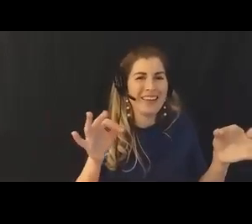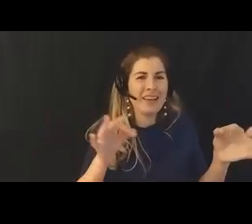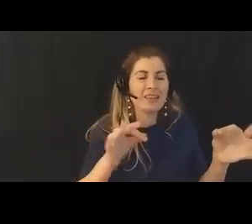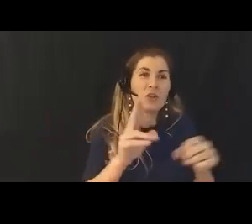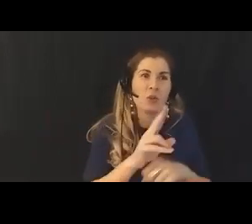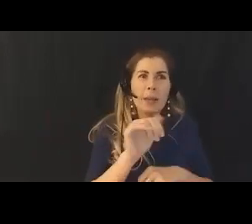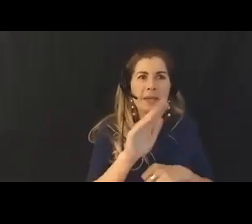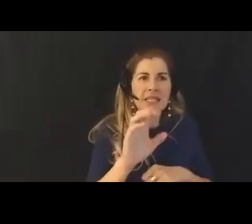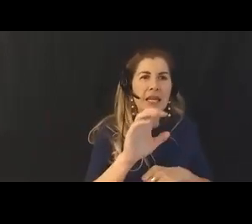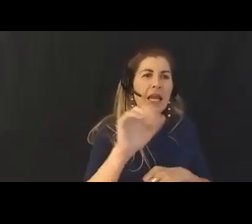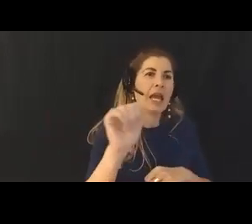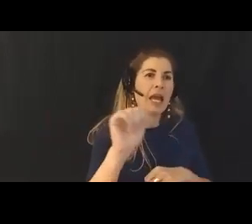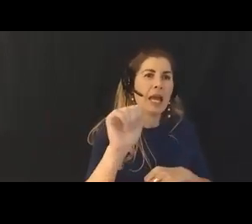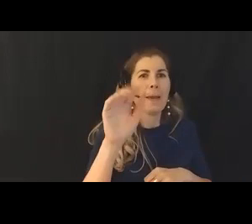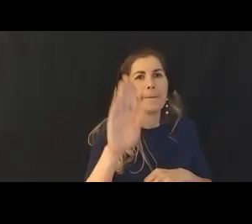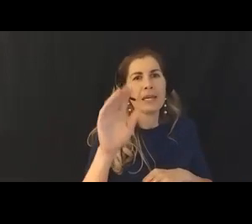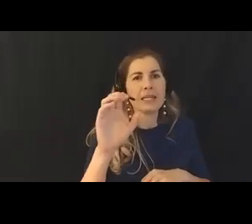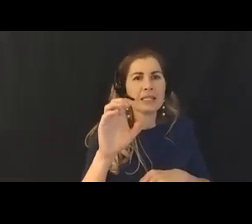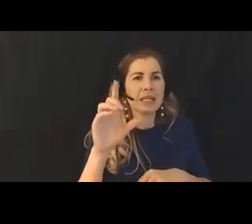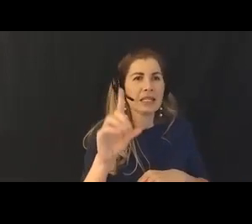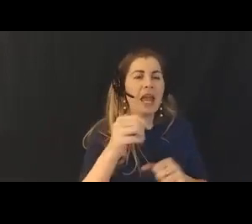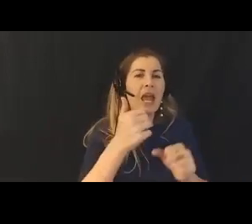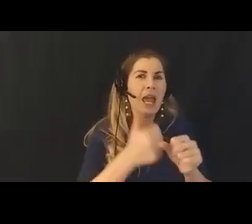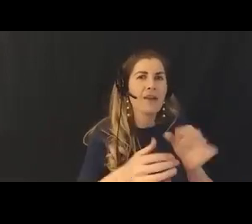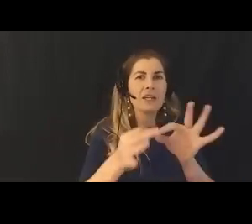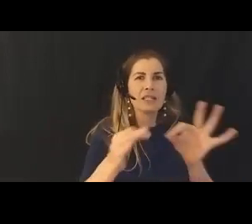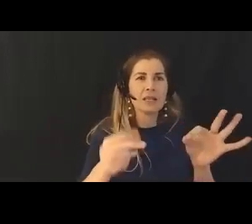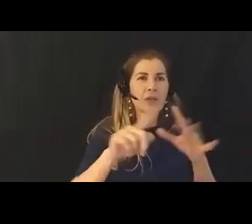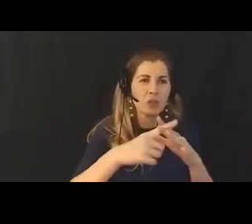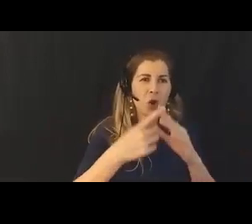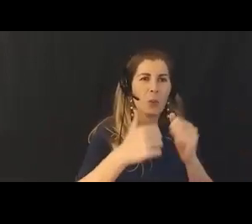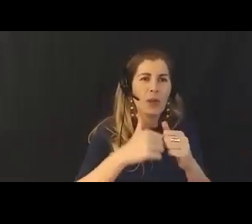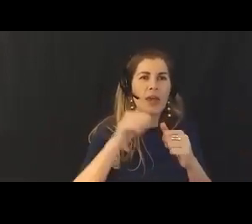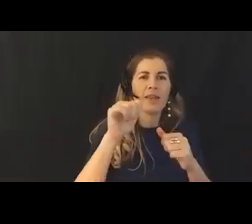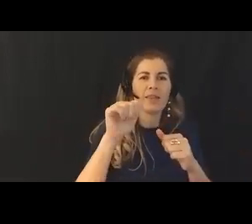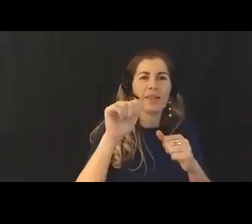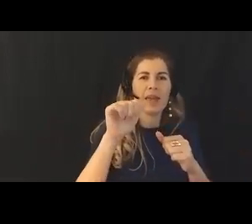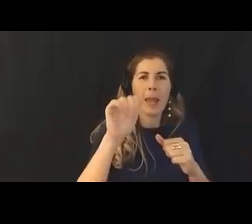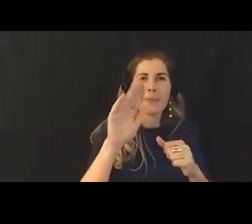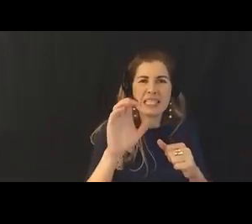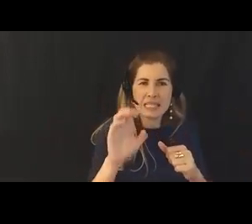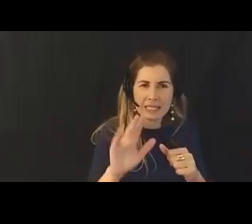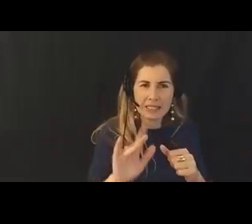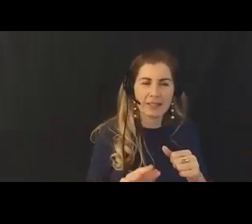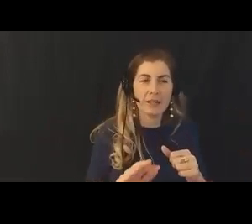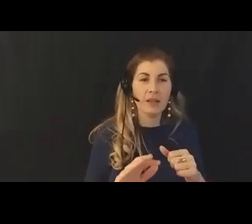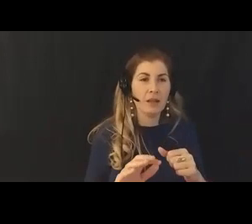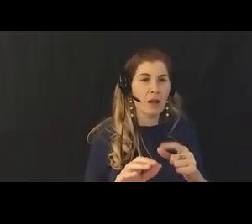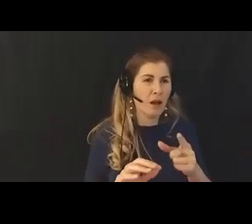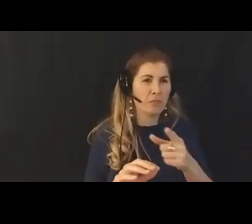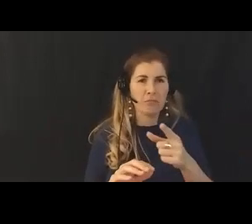So you would start with A, B, C, D, and every sentence had to start with the first letter of the alphabet. And if I could have